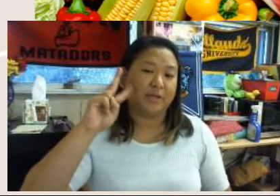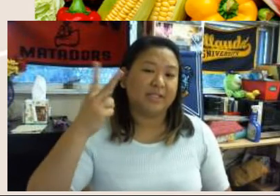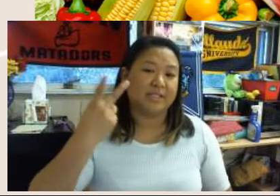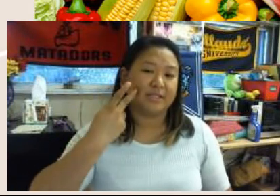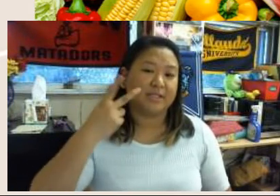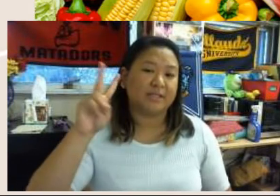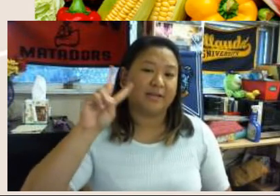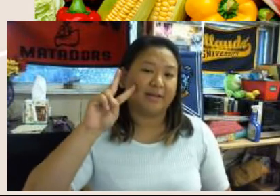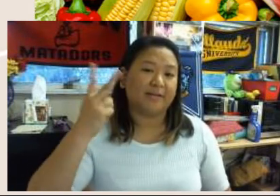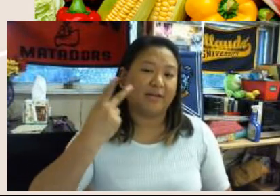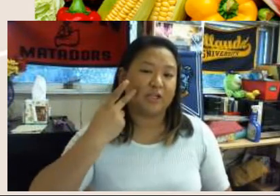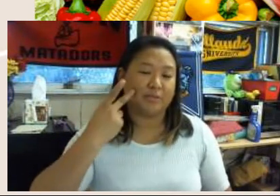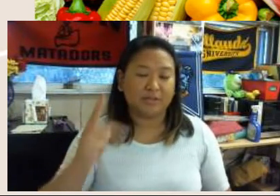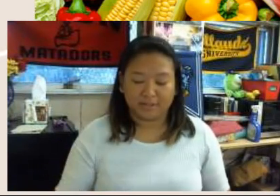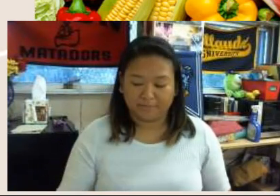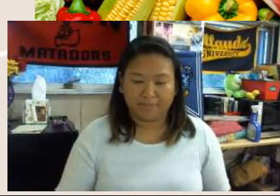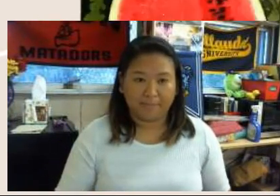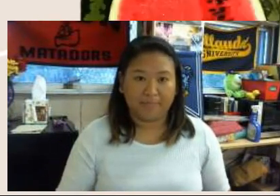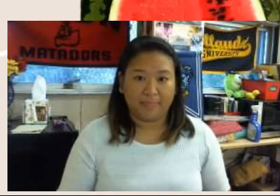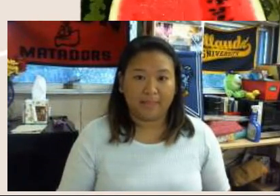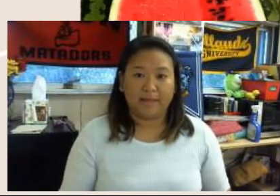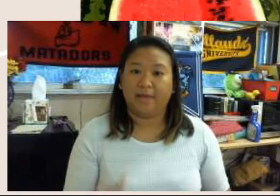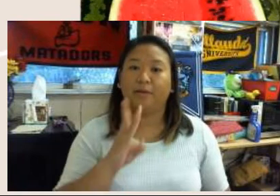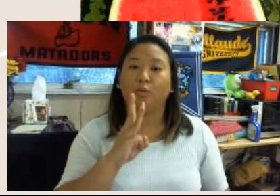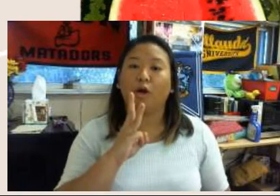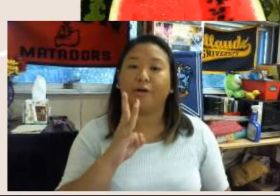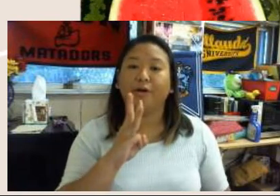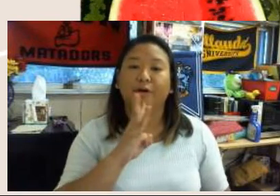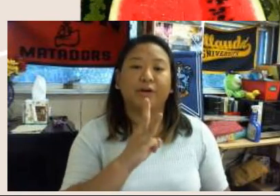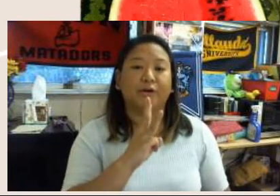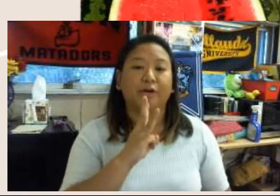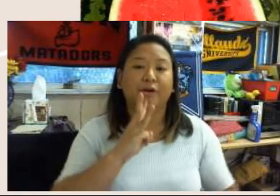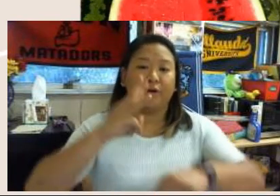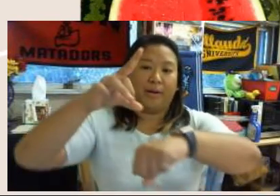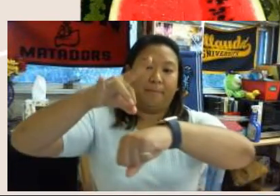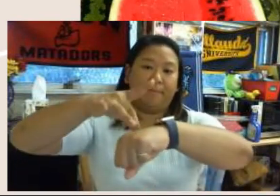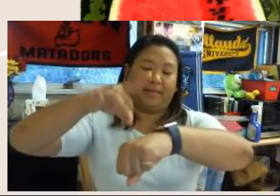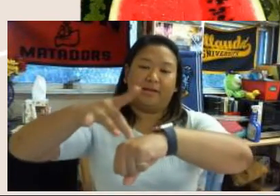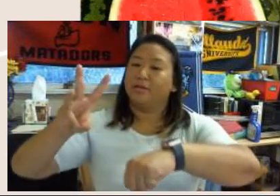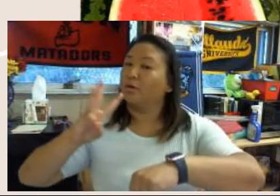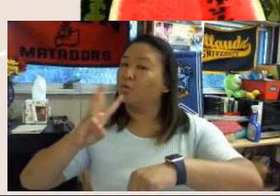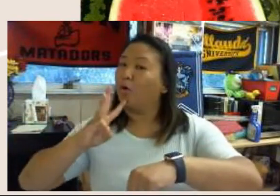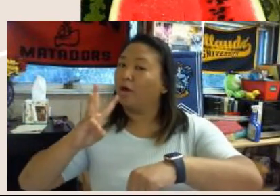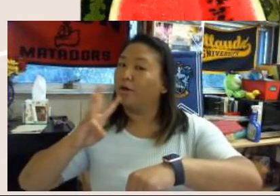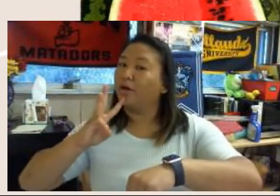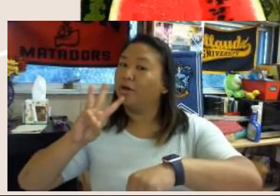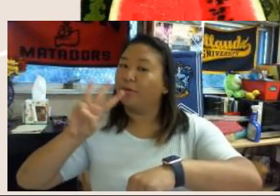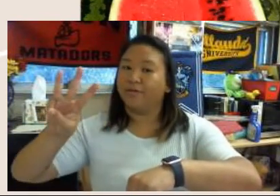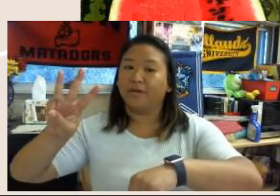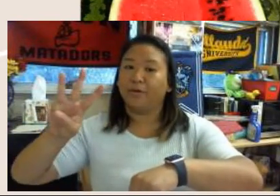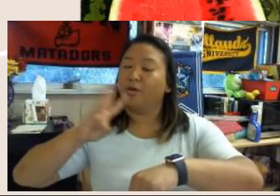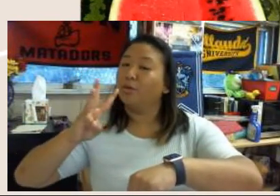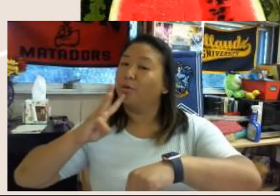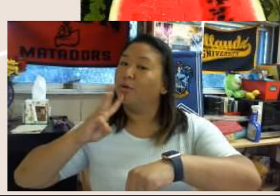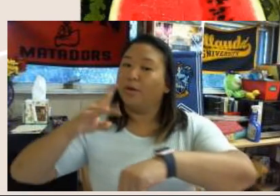And it twists. Vegetables. And then water. Melon. So it goes water with